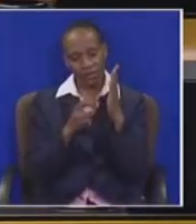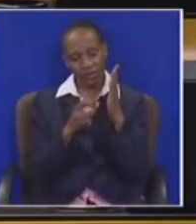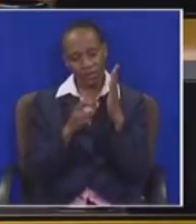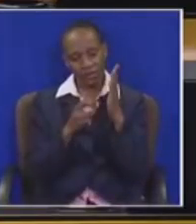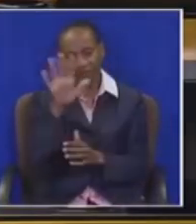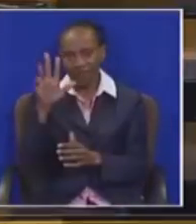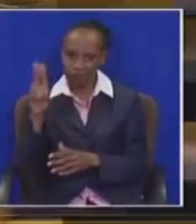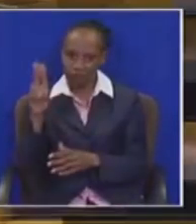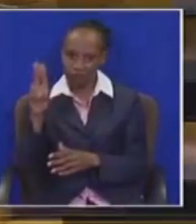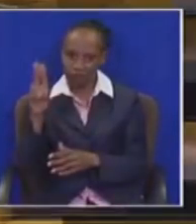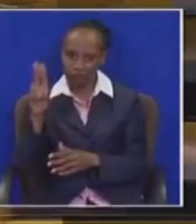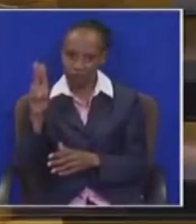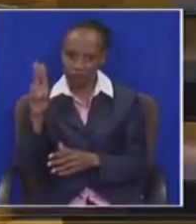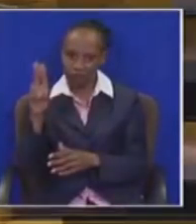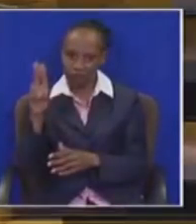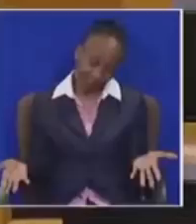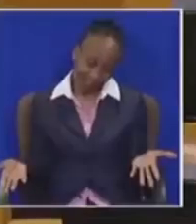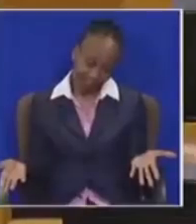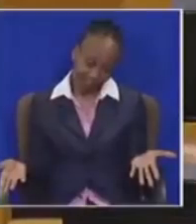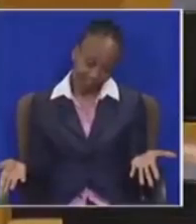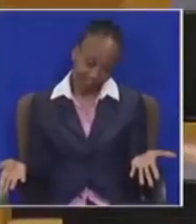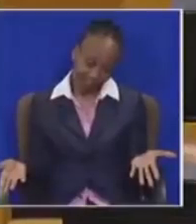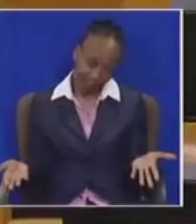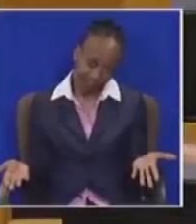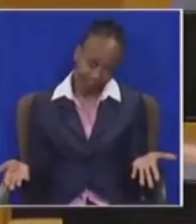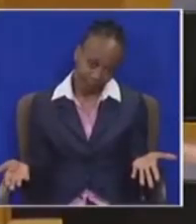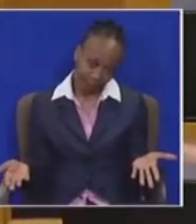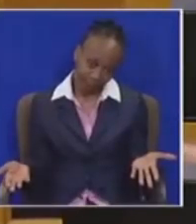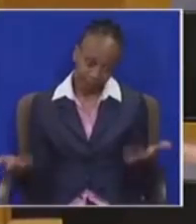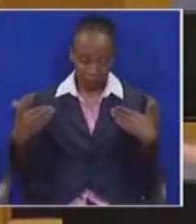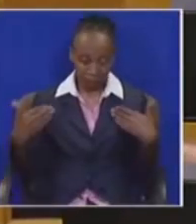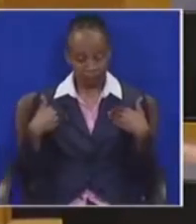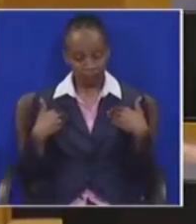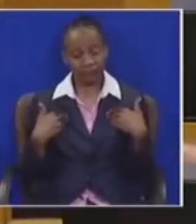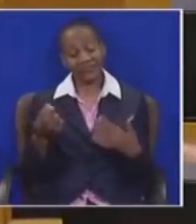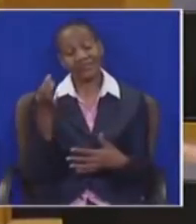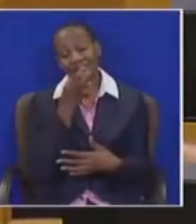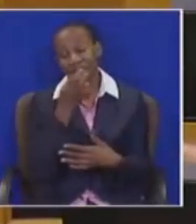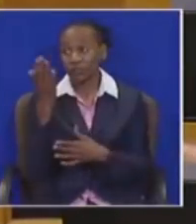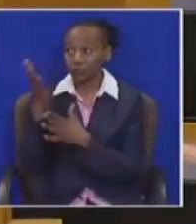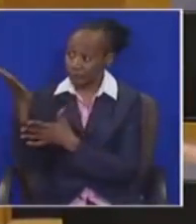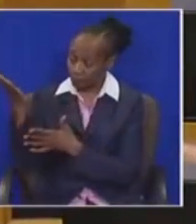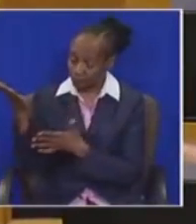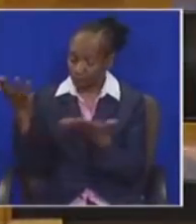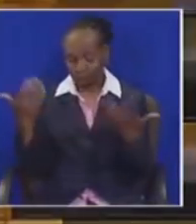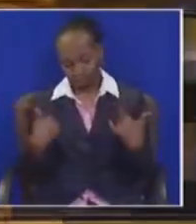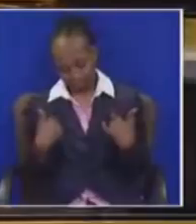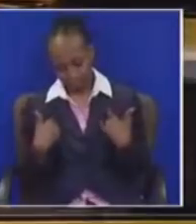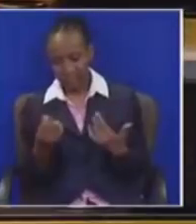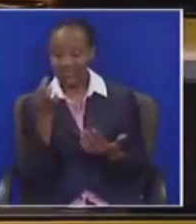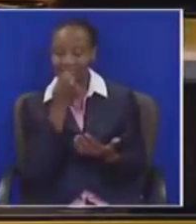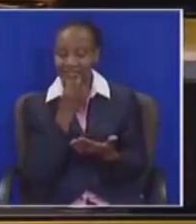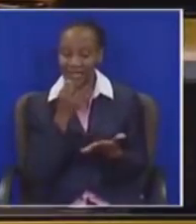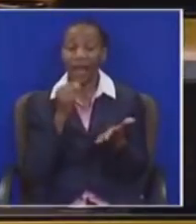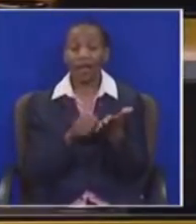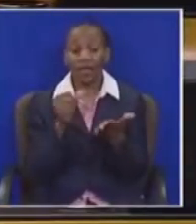352? Now, here I demonstrated, Madam Speaker, that I wrote a